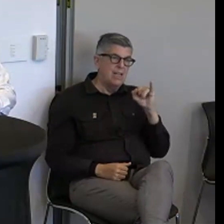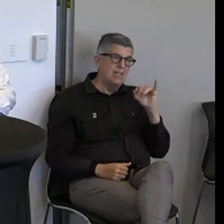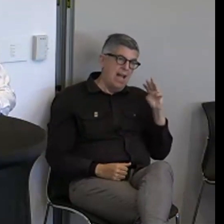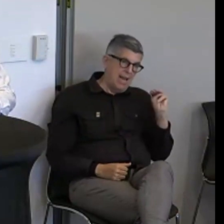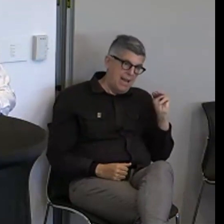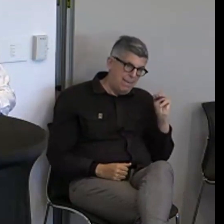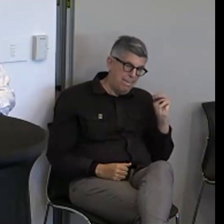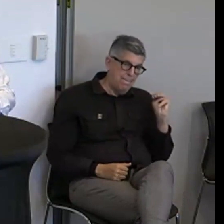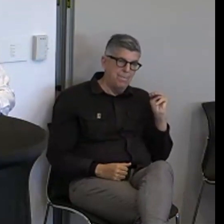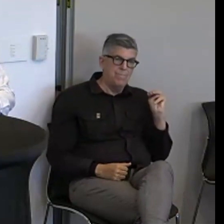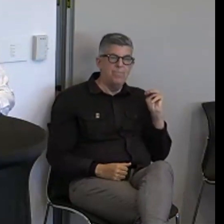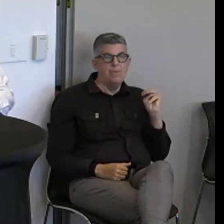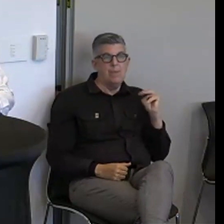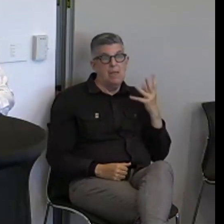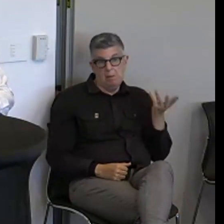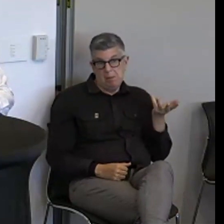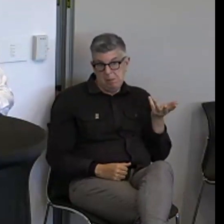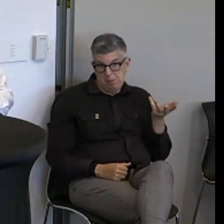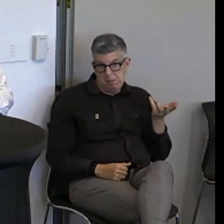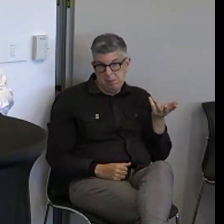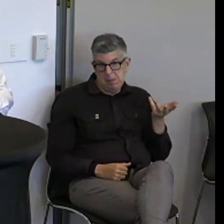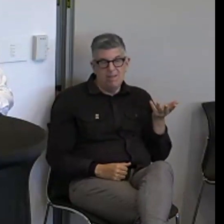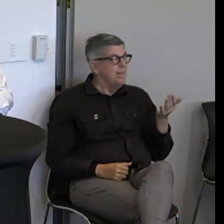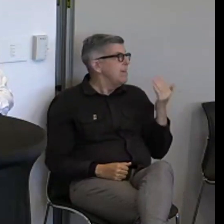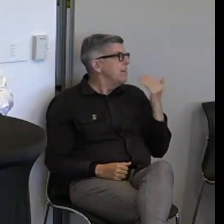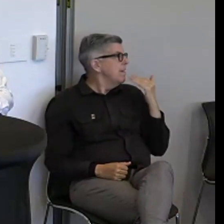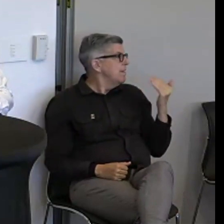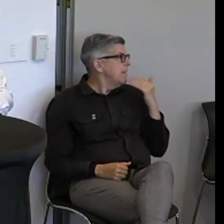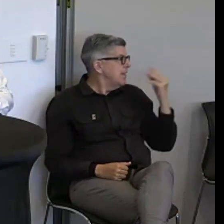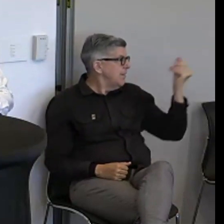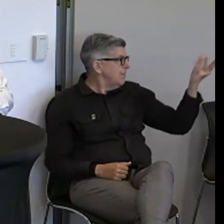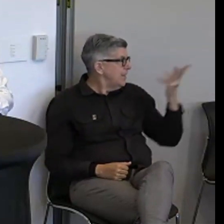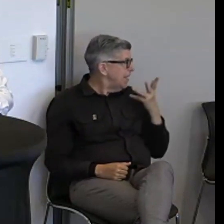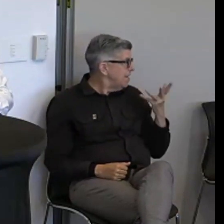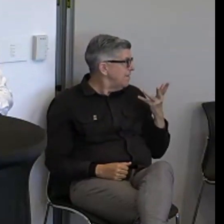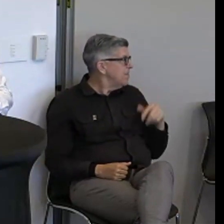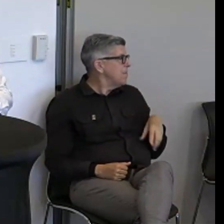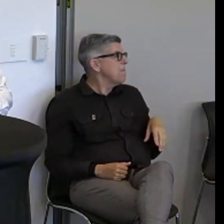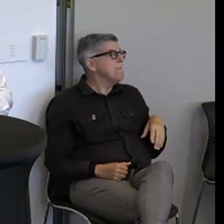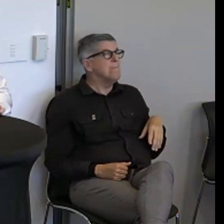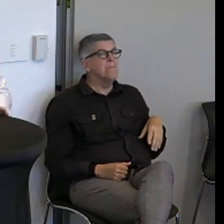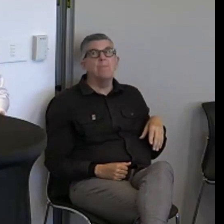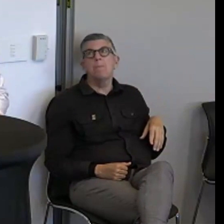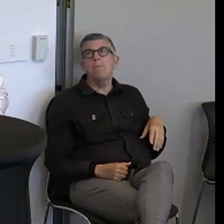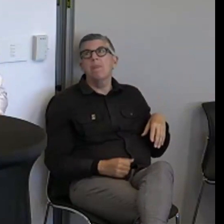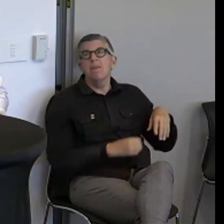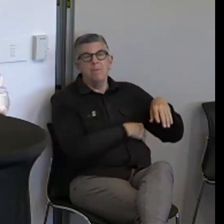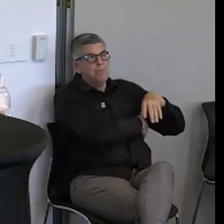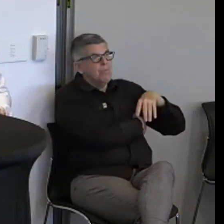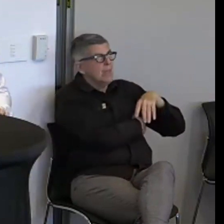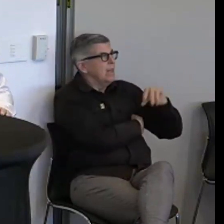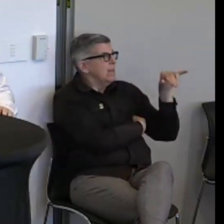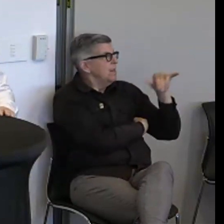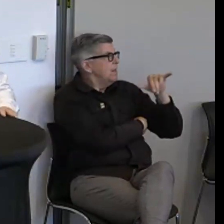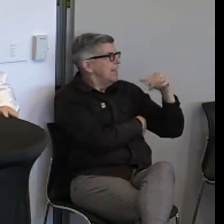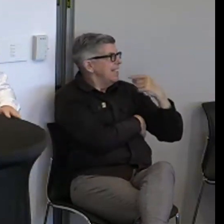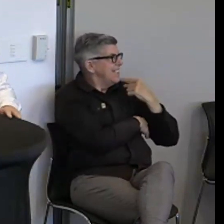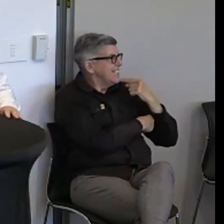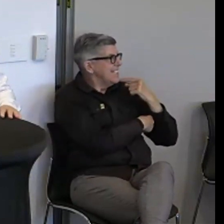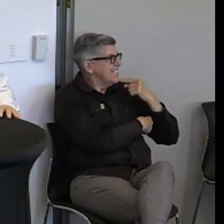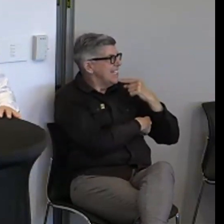SIM. And yeah. So thanks for plugging that. And I'll just say